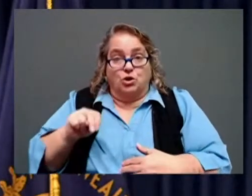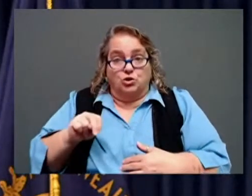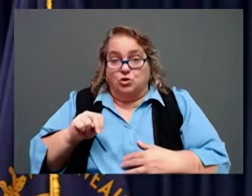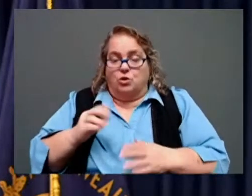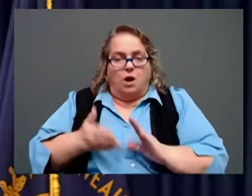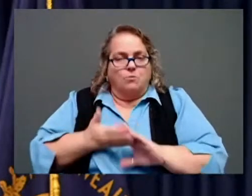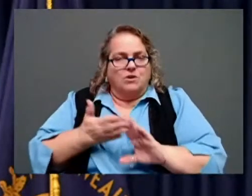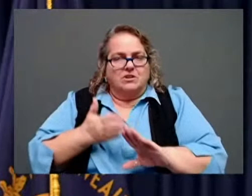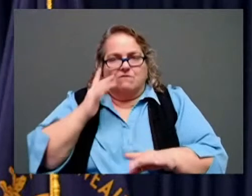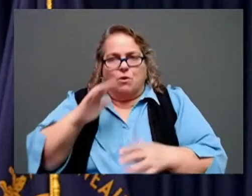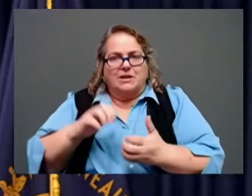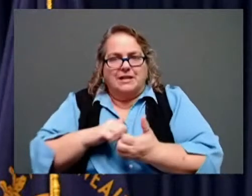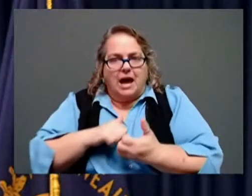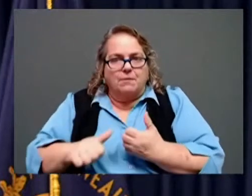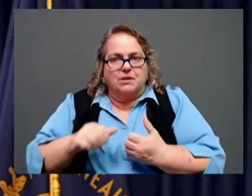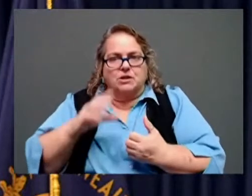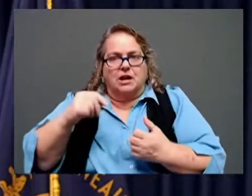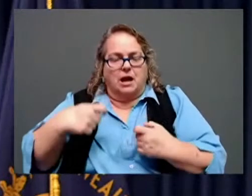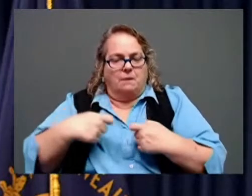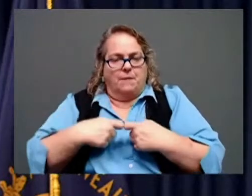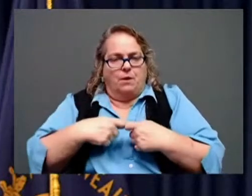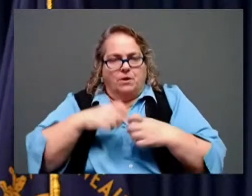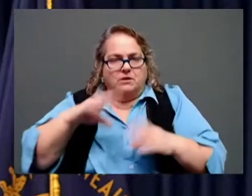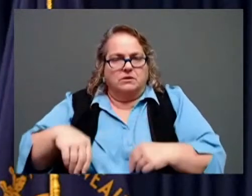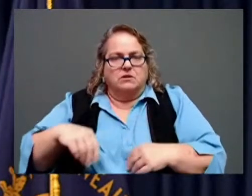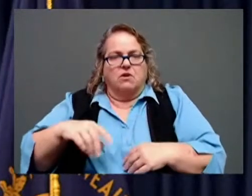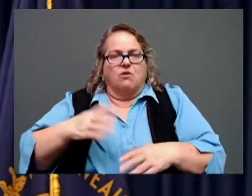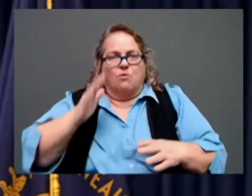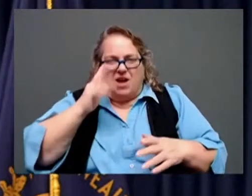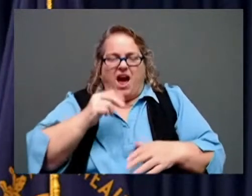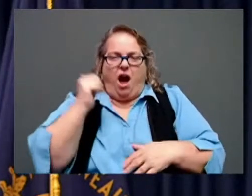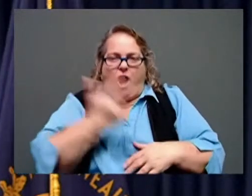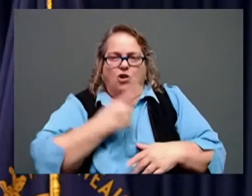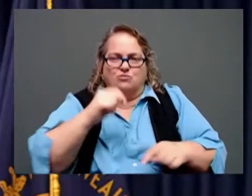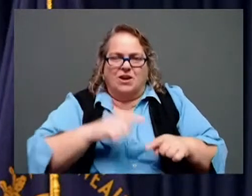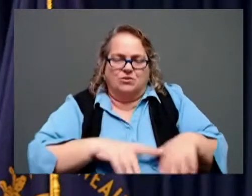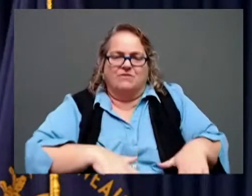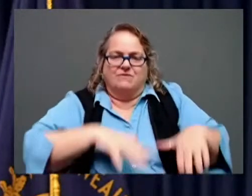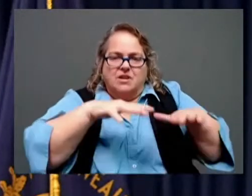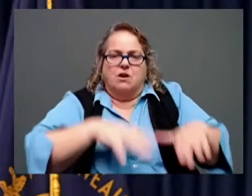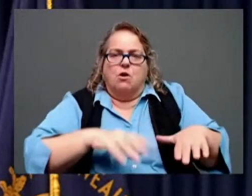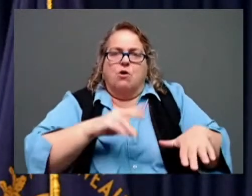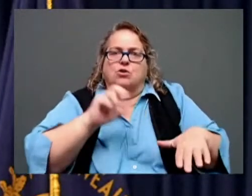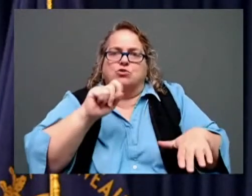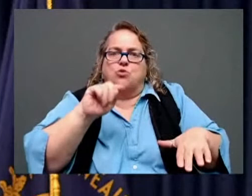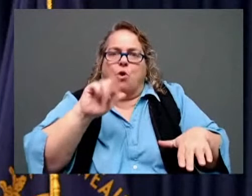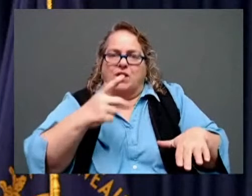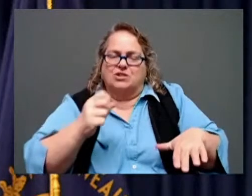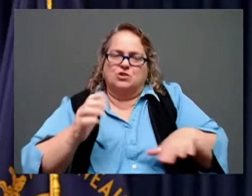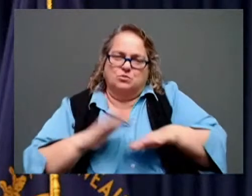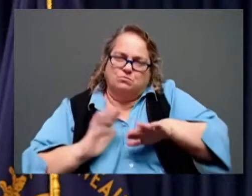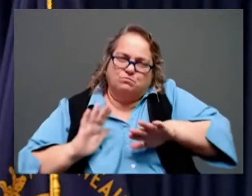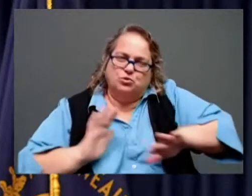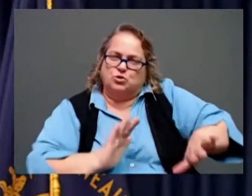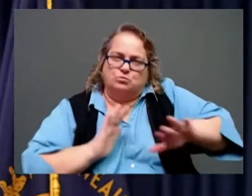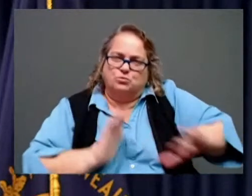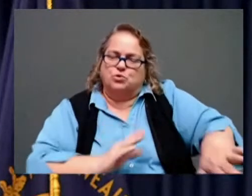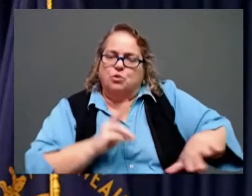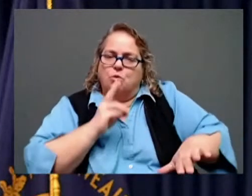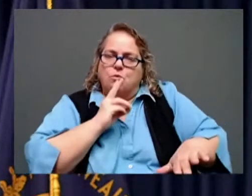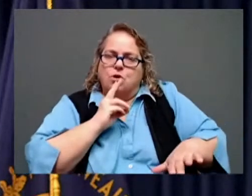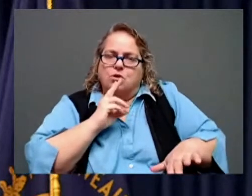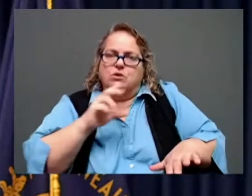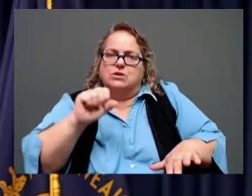systems are actively making water, filling storage tanks, and pushing out water. Big focus now has to be on identifying leaks,